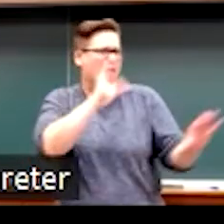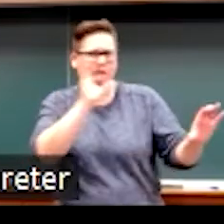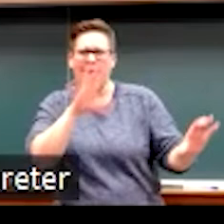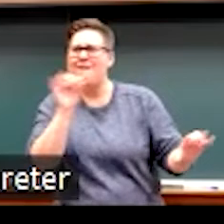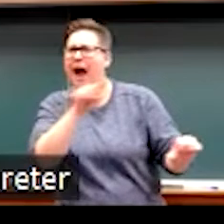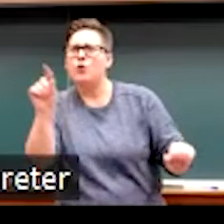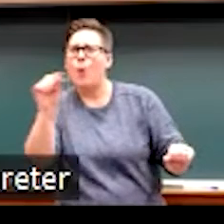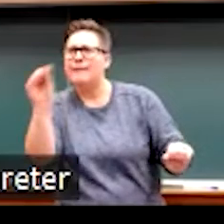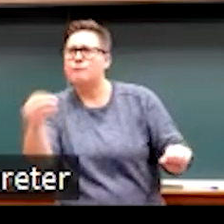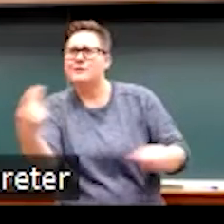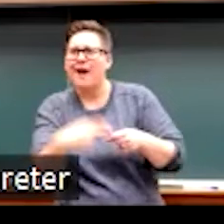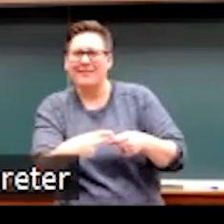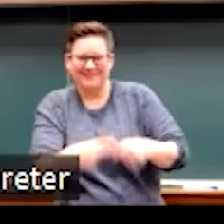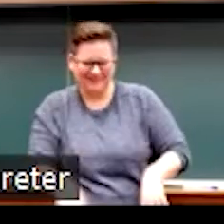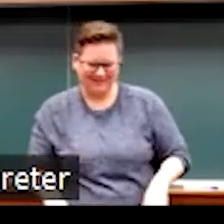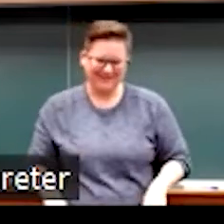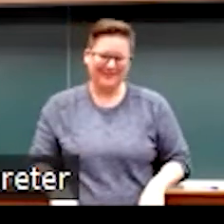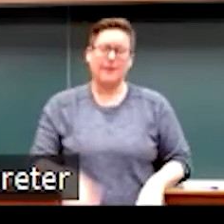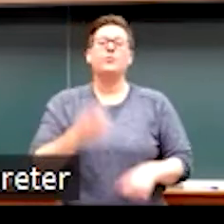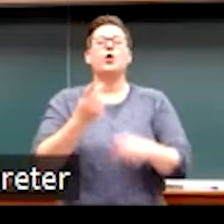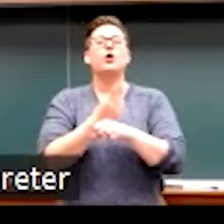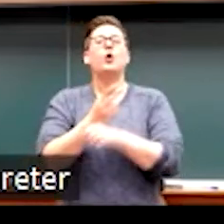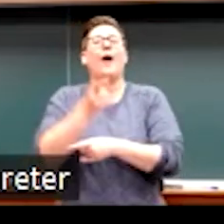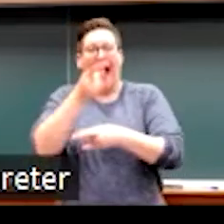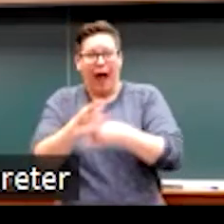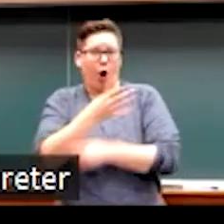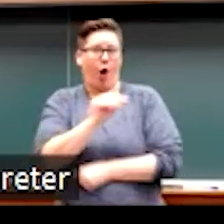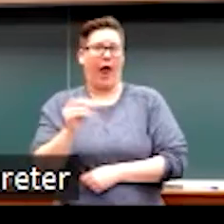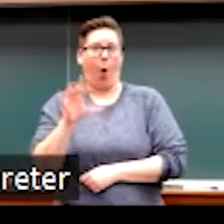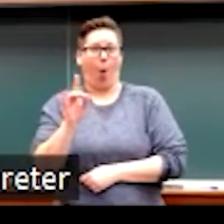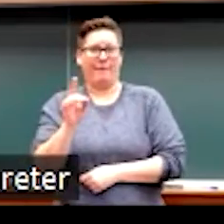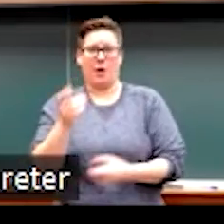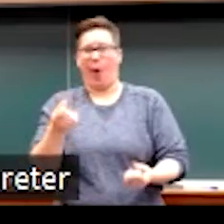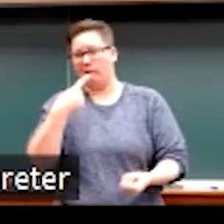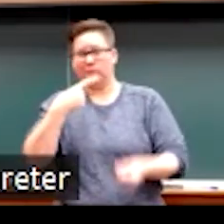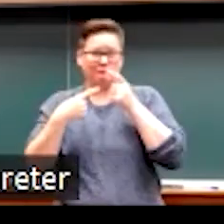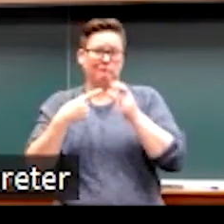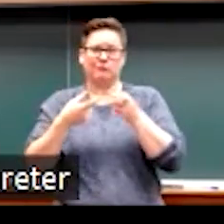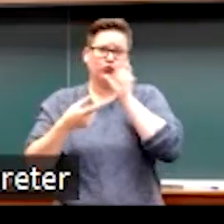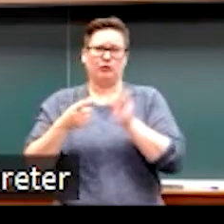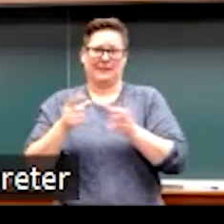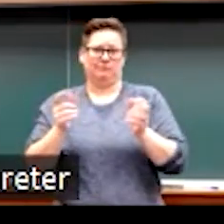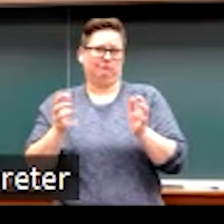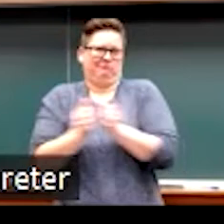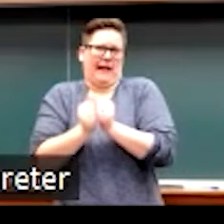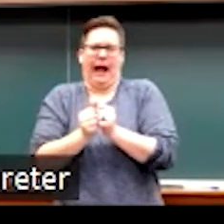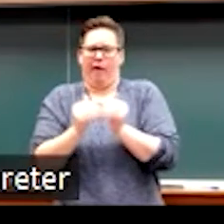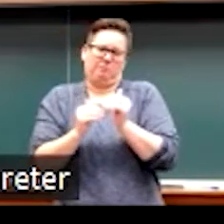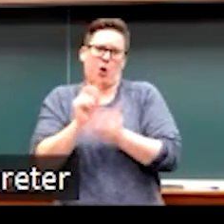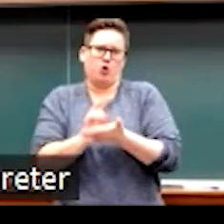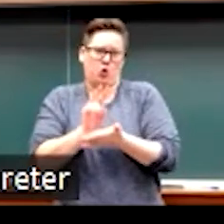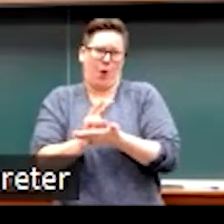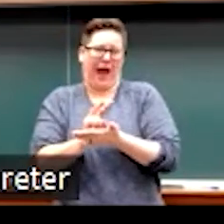get them into the study. And then use of alcohol and opioids within 2 hours, they say a similar thing, but the data suggests that only